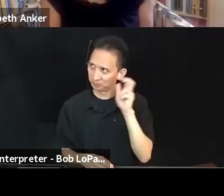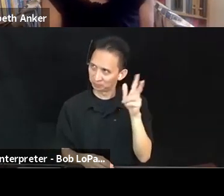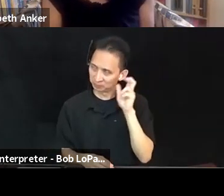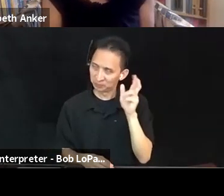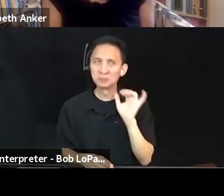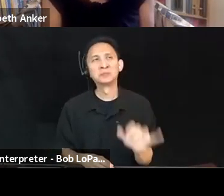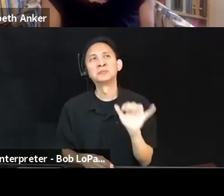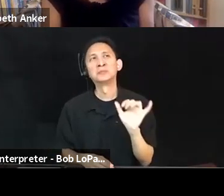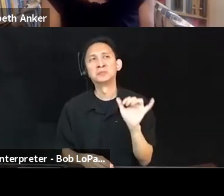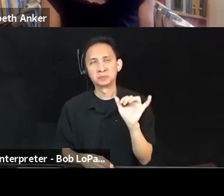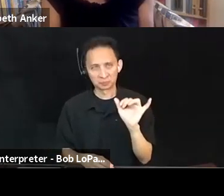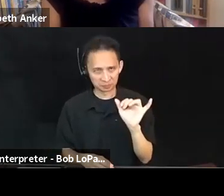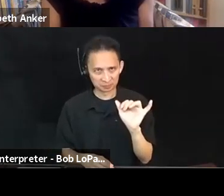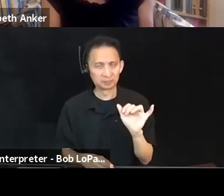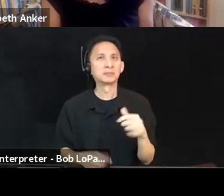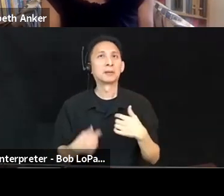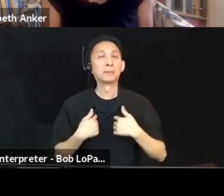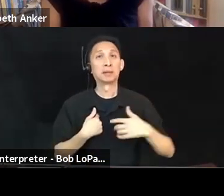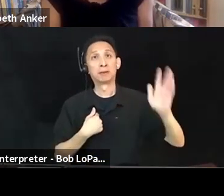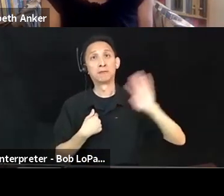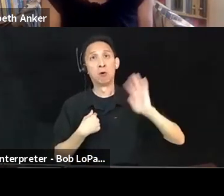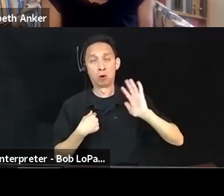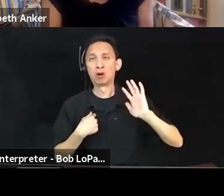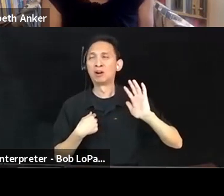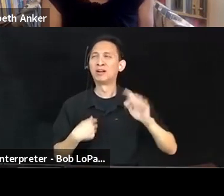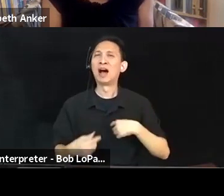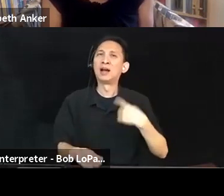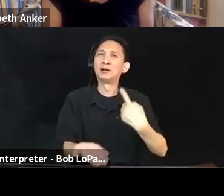course. I was speaking, as I said,